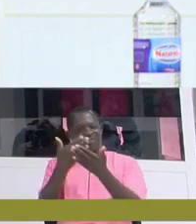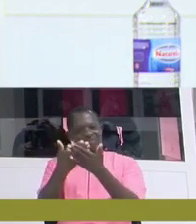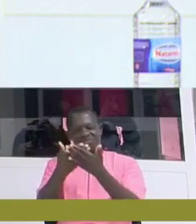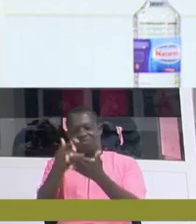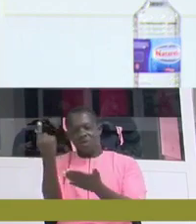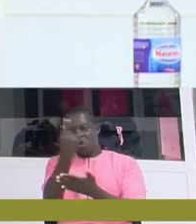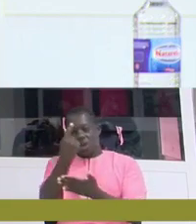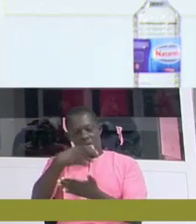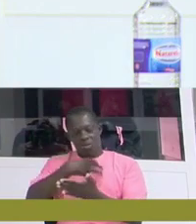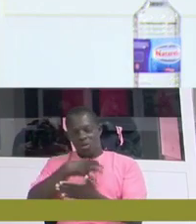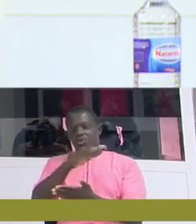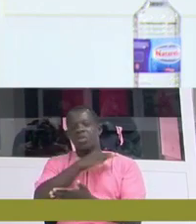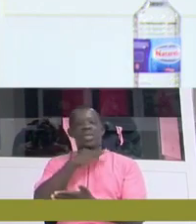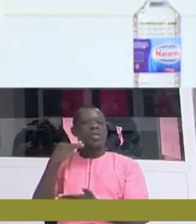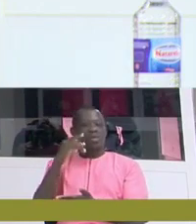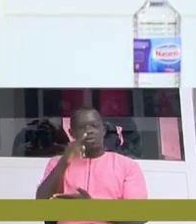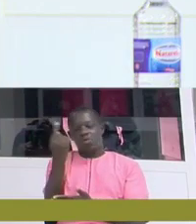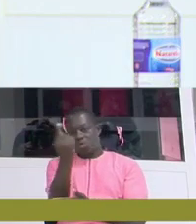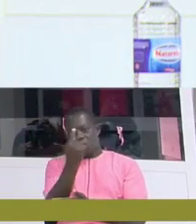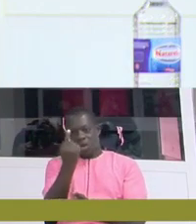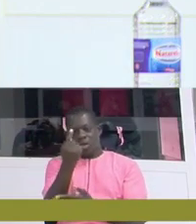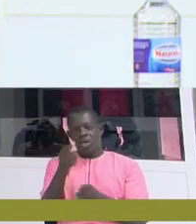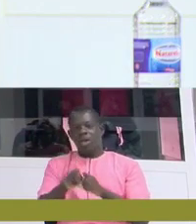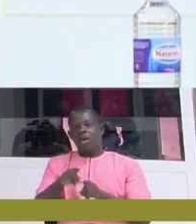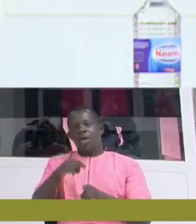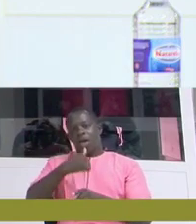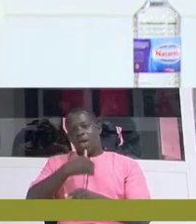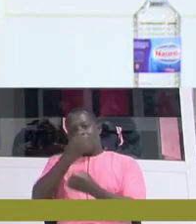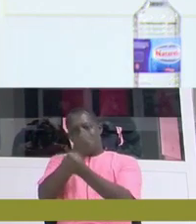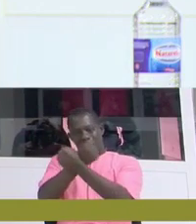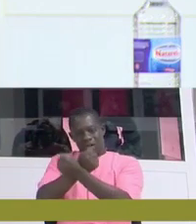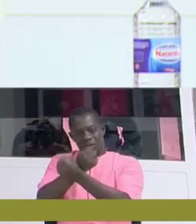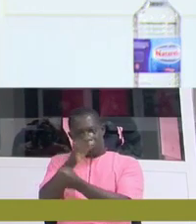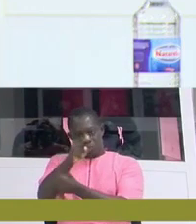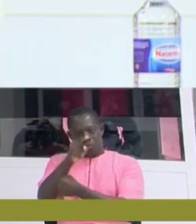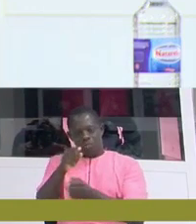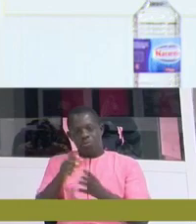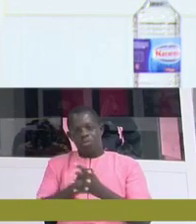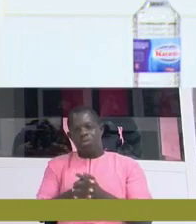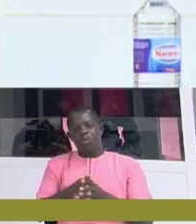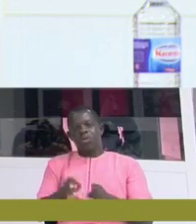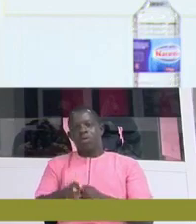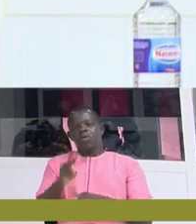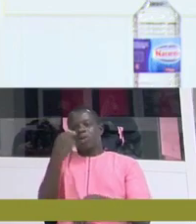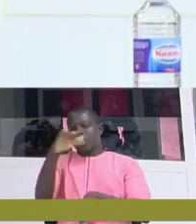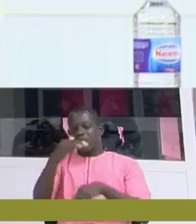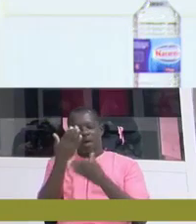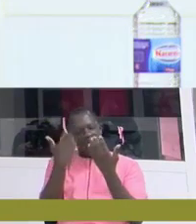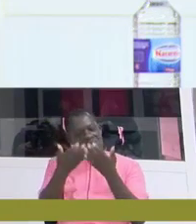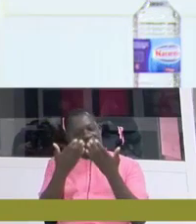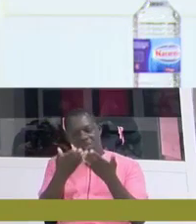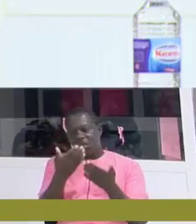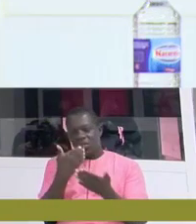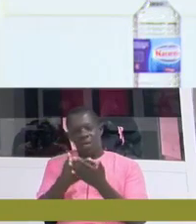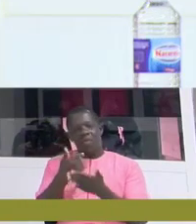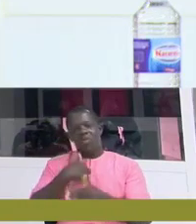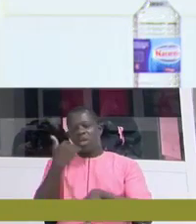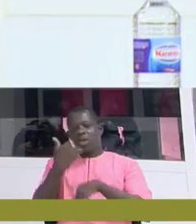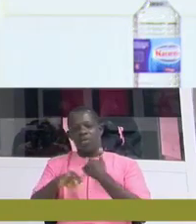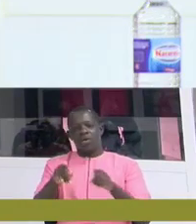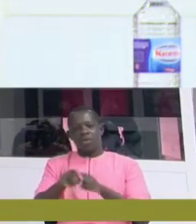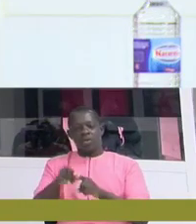kill you. I have arrested you. You did not beg me. And you